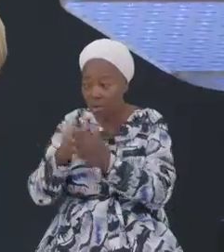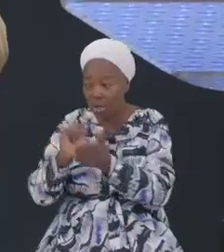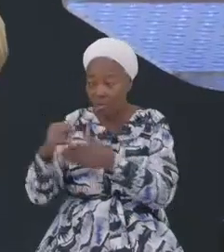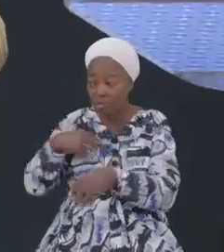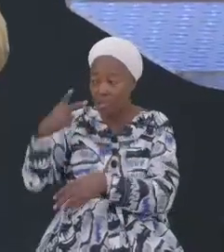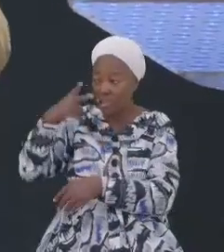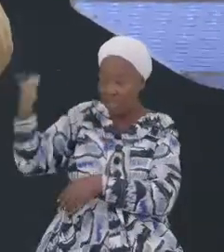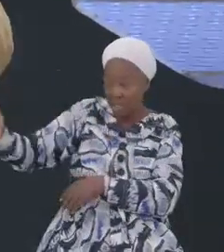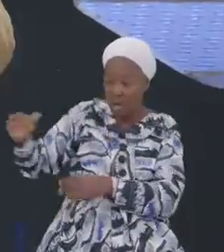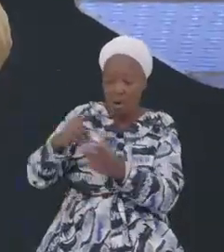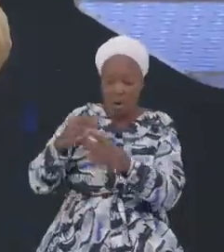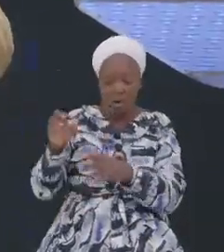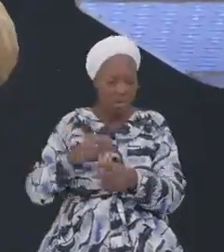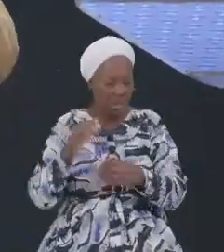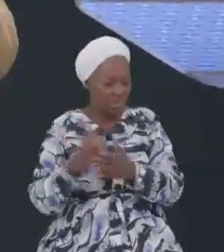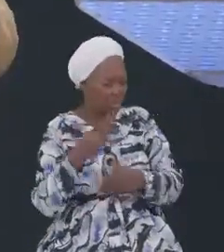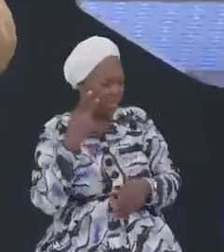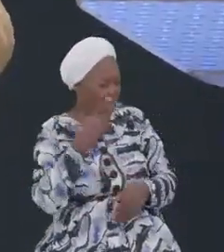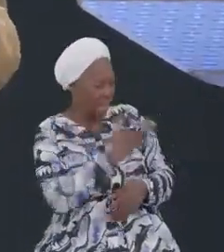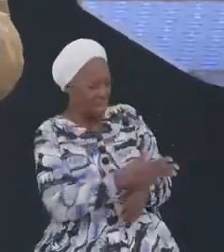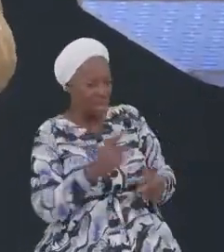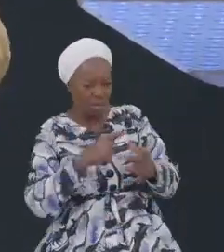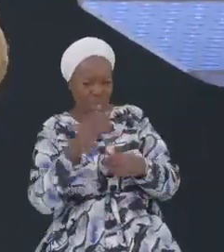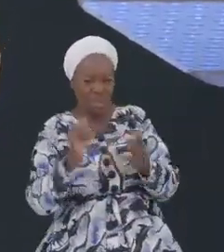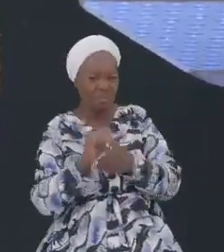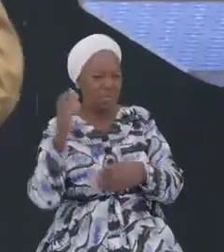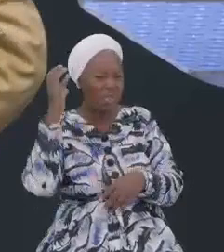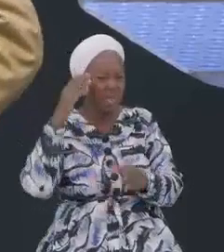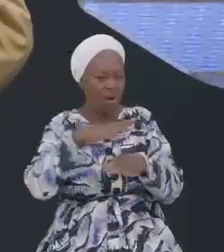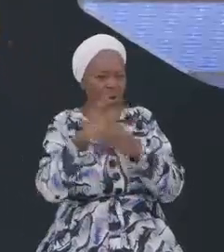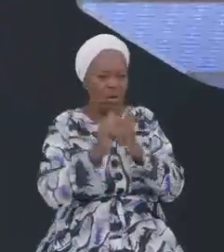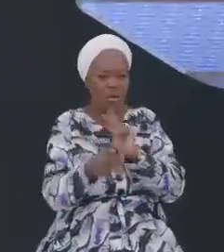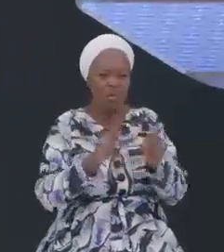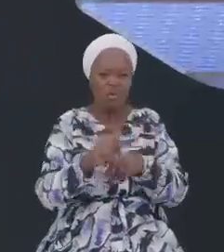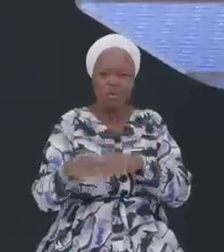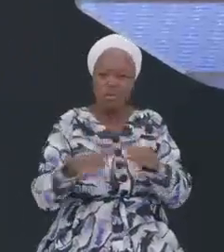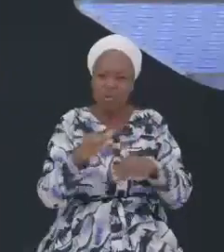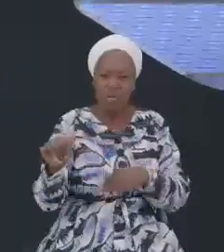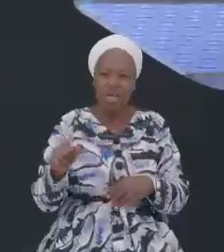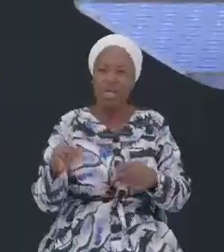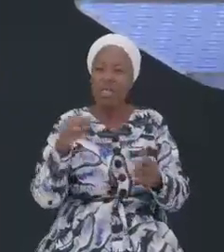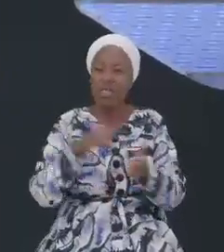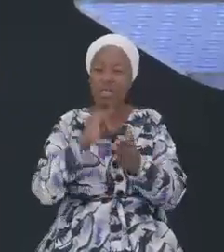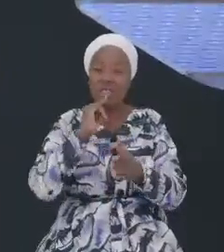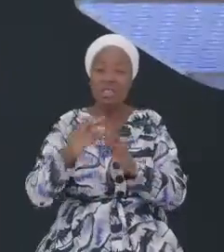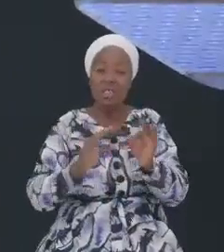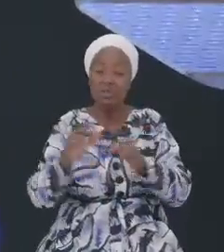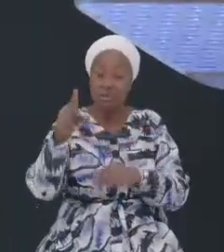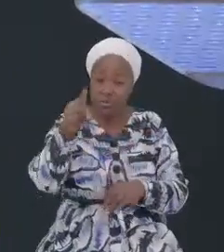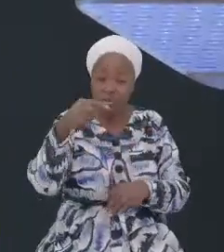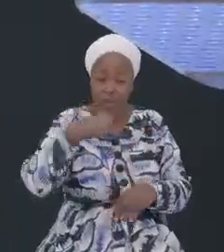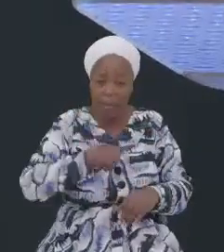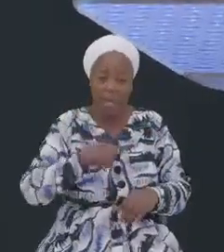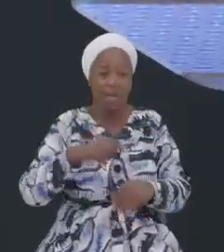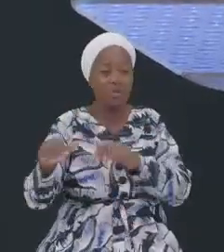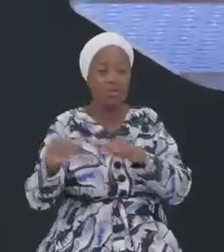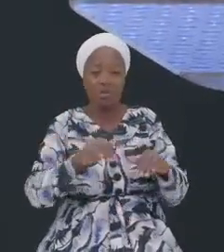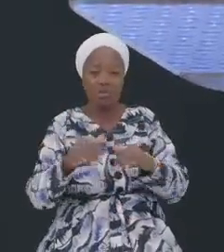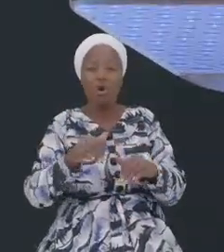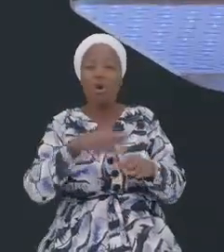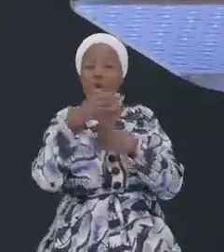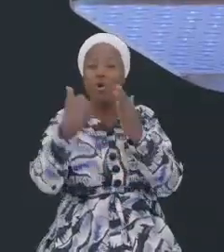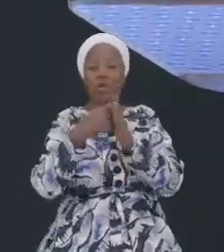we sense over there, all that we hear those other people are doing. It is if we do all this